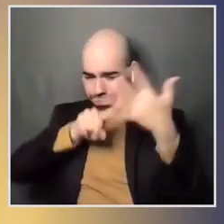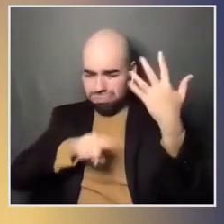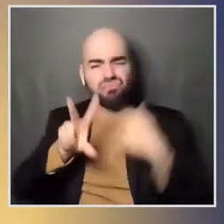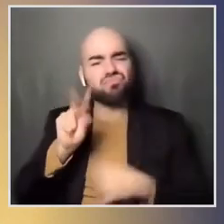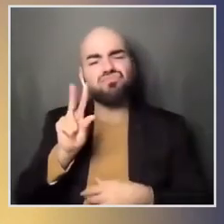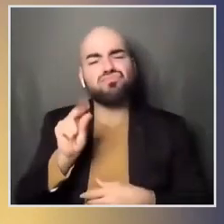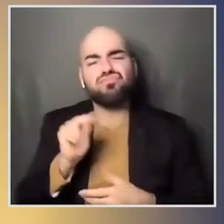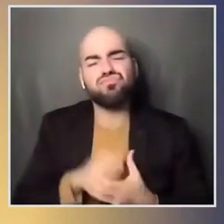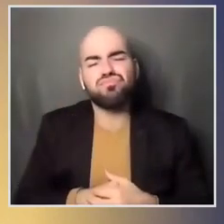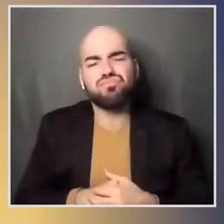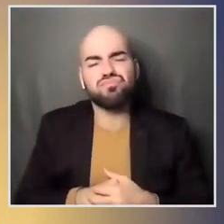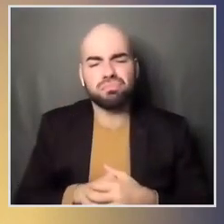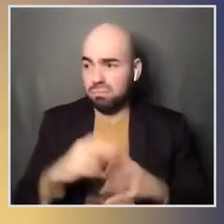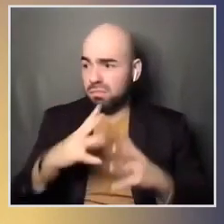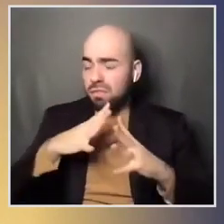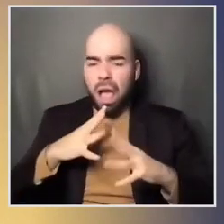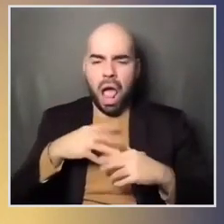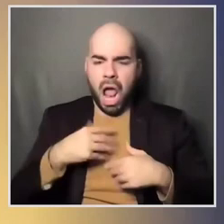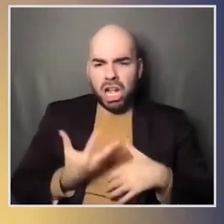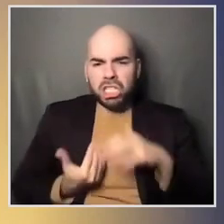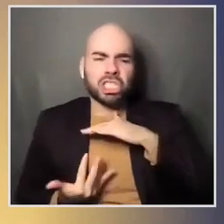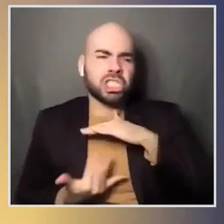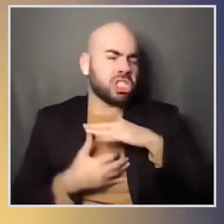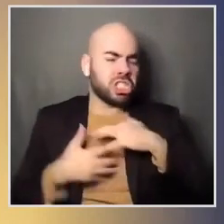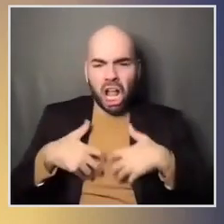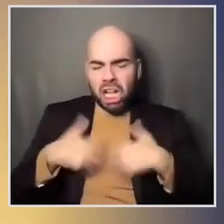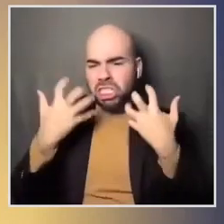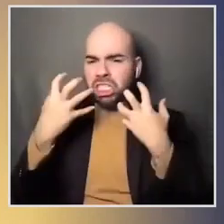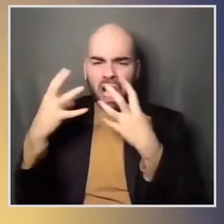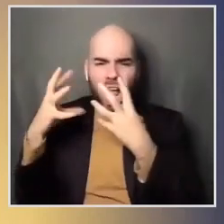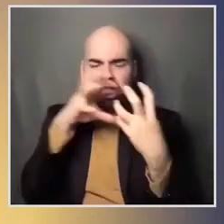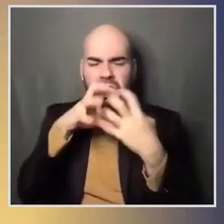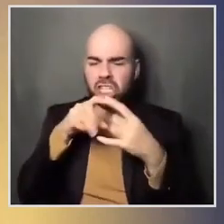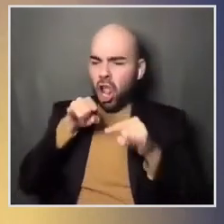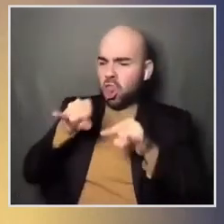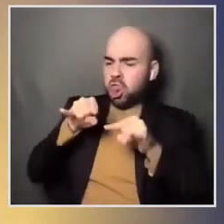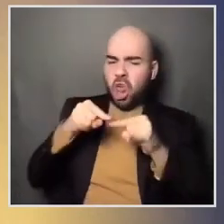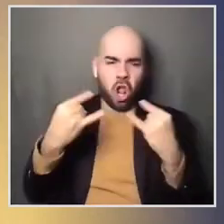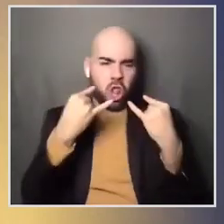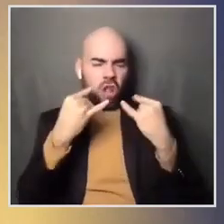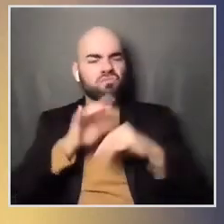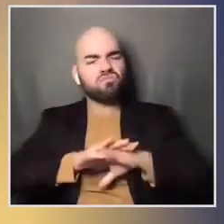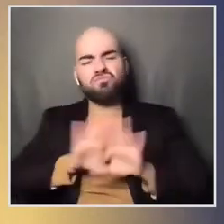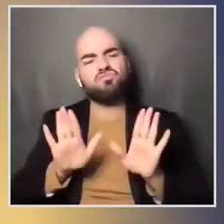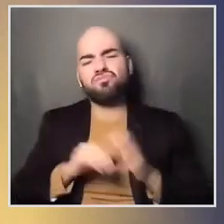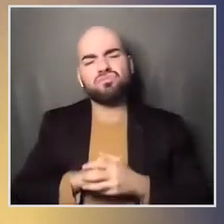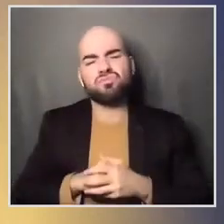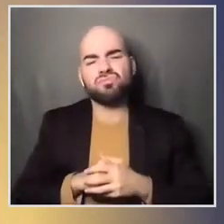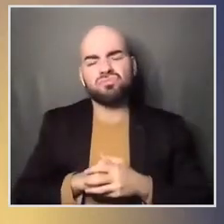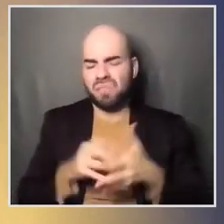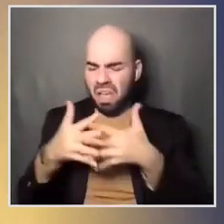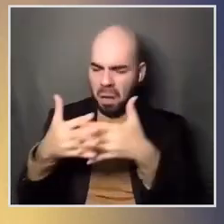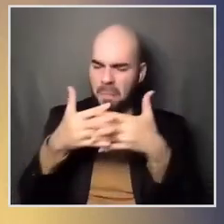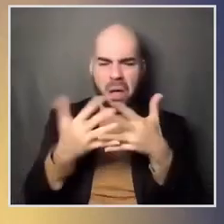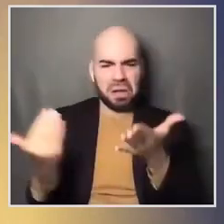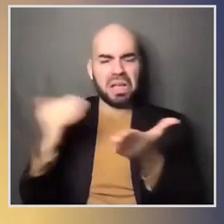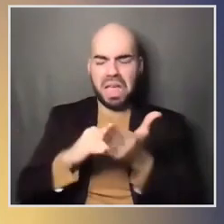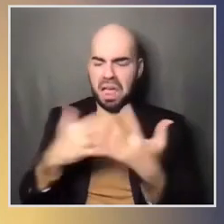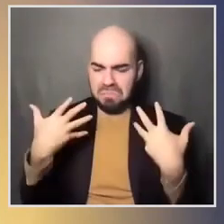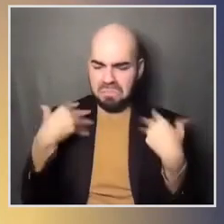demonization behind us. It's time for us to come together as a nation to heal. It's not going to be easy, but we have to